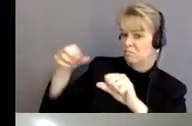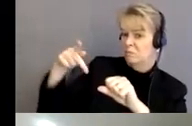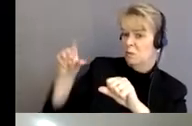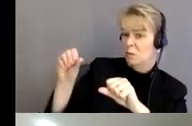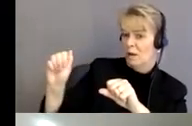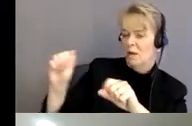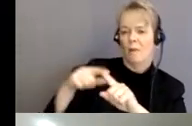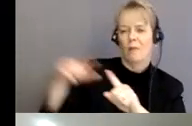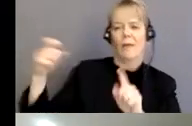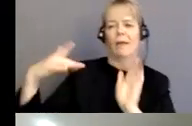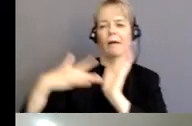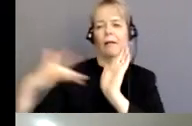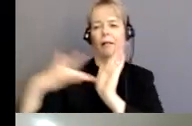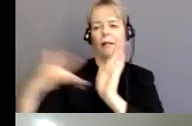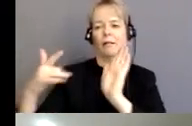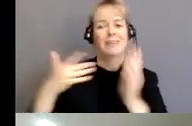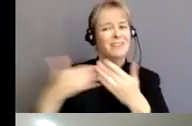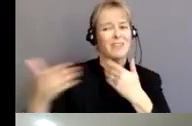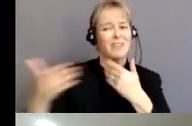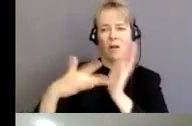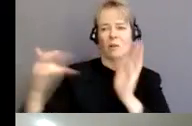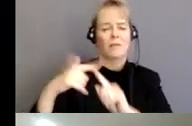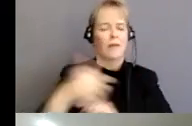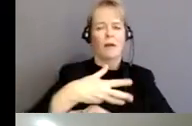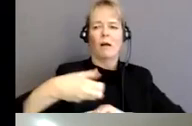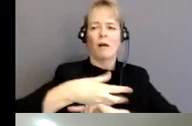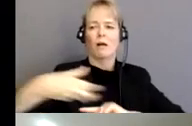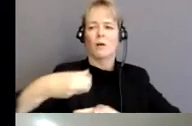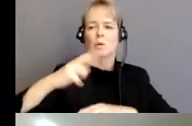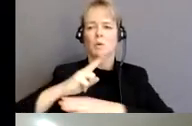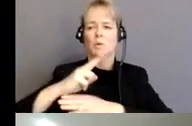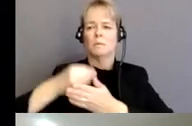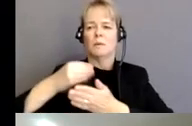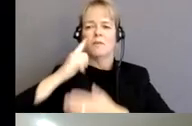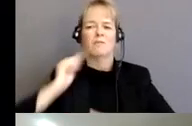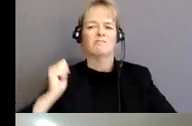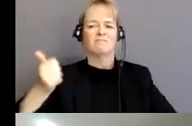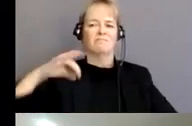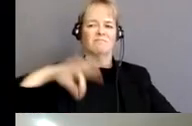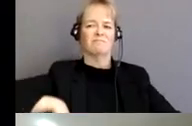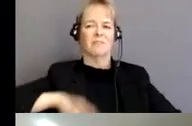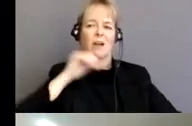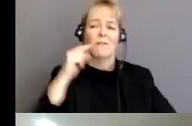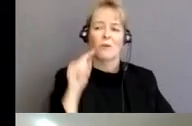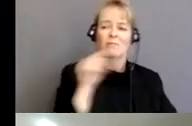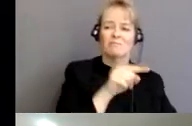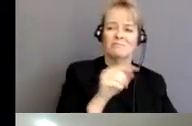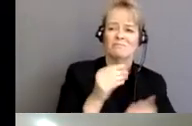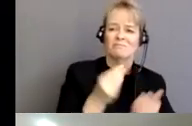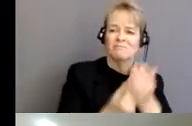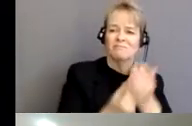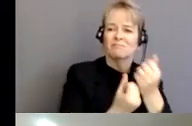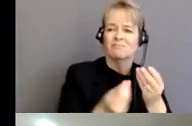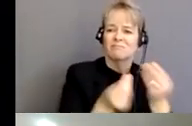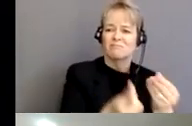those financial property for their own means and not for the older adults. So we do address both of those components. We